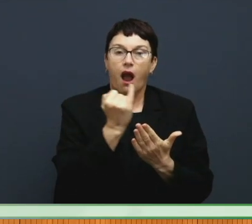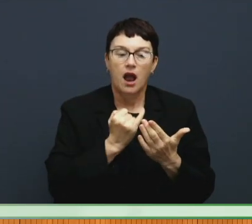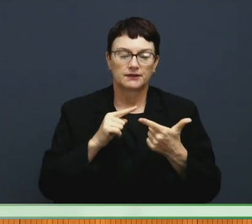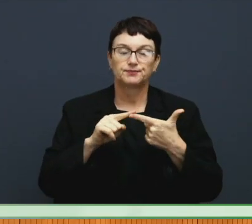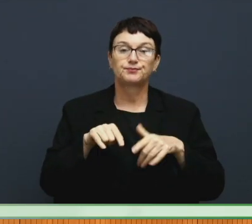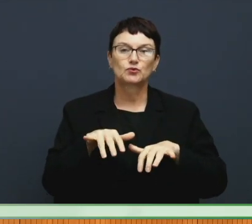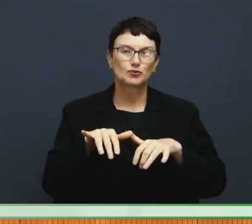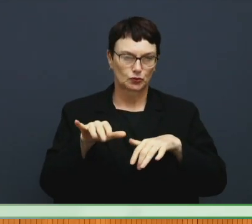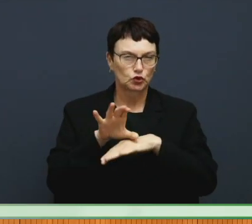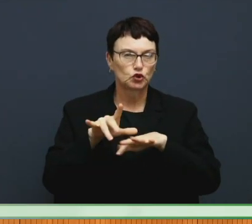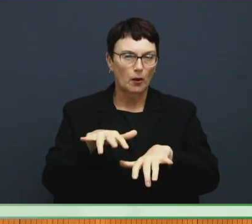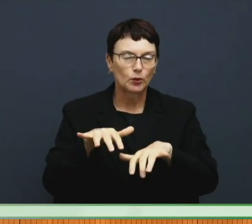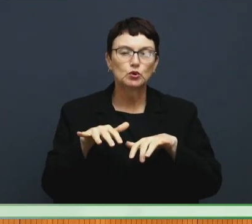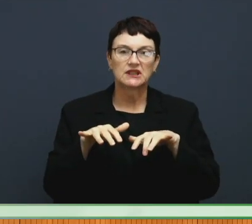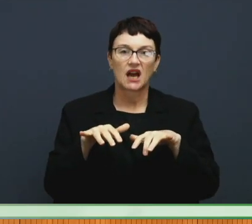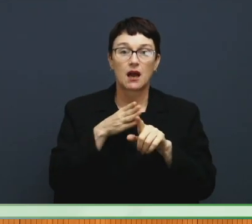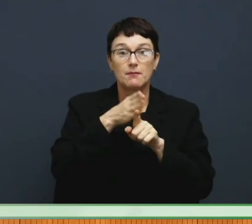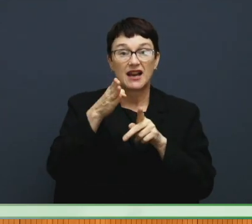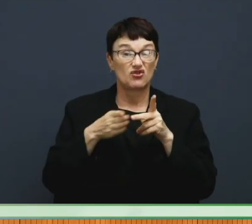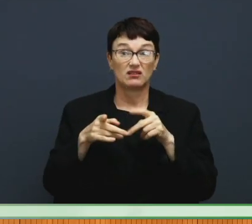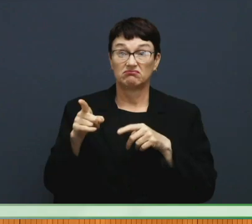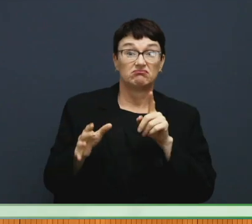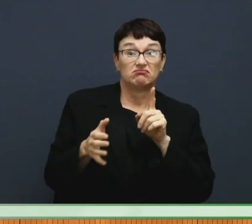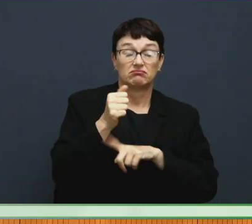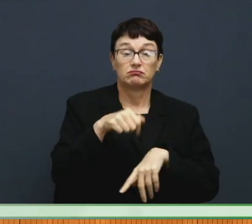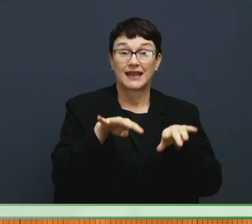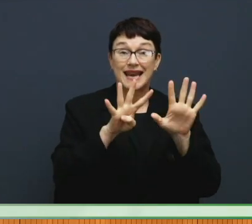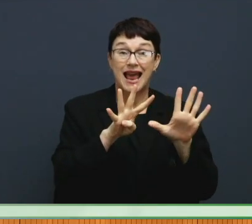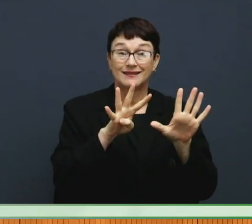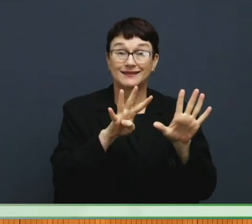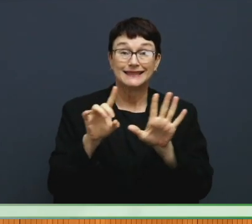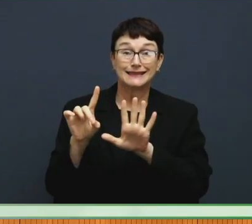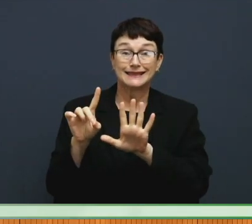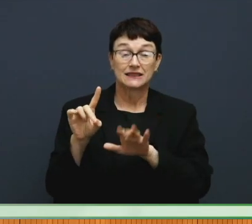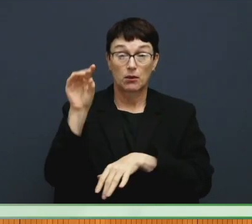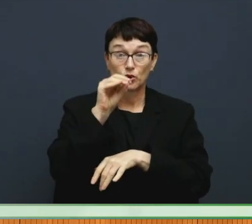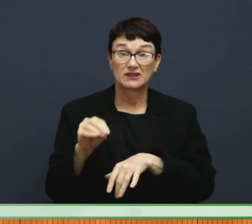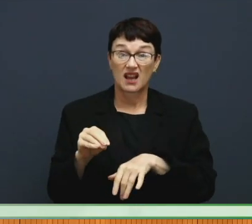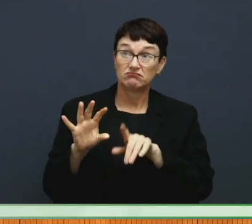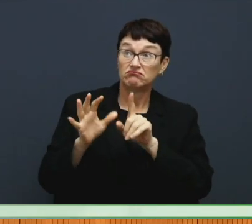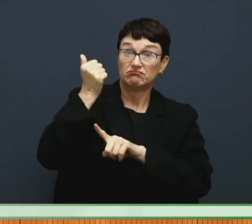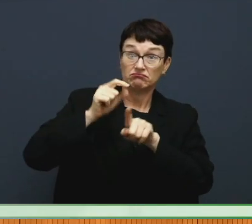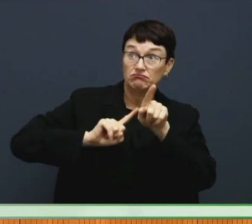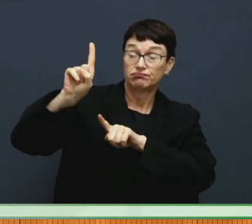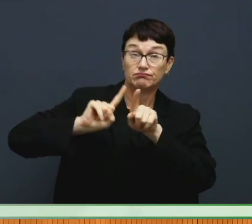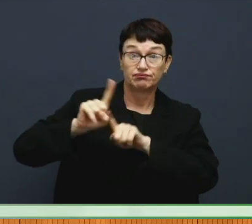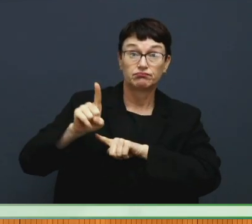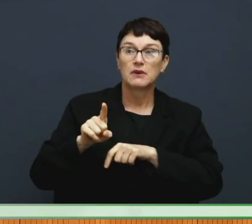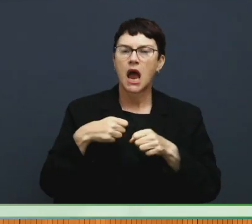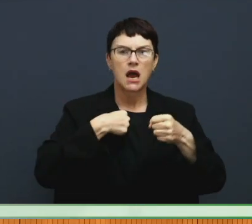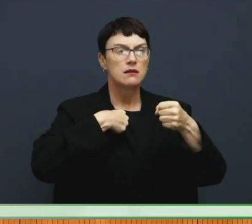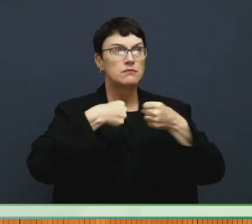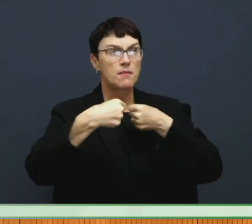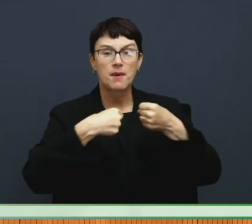exceeded 96% for 3 consecutive years, and the employment rate of the automotive